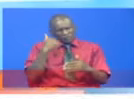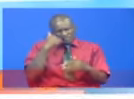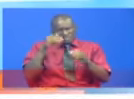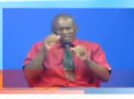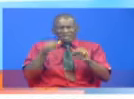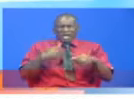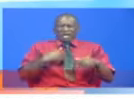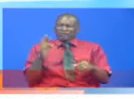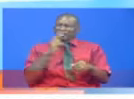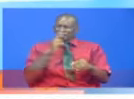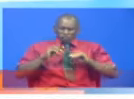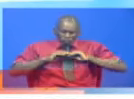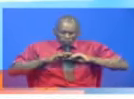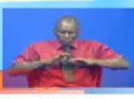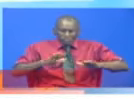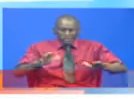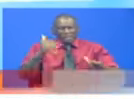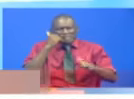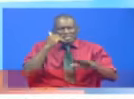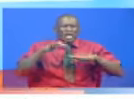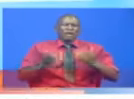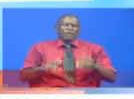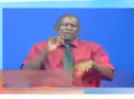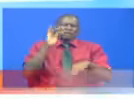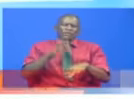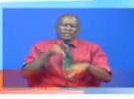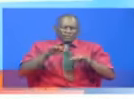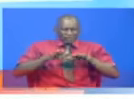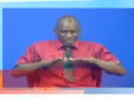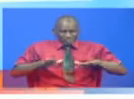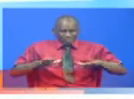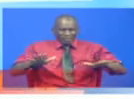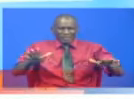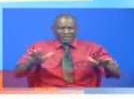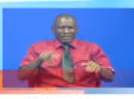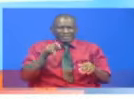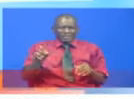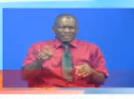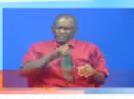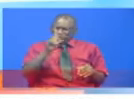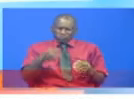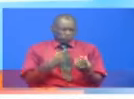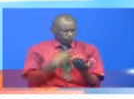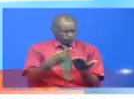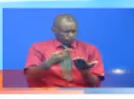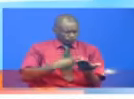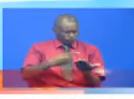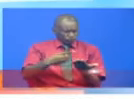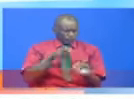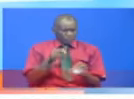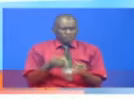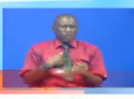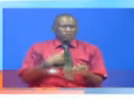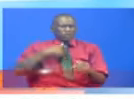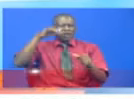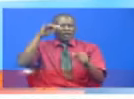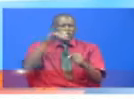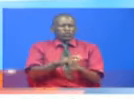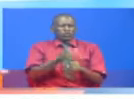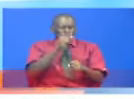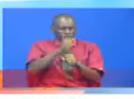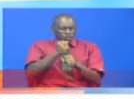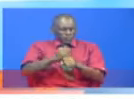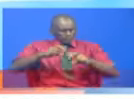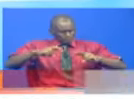How effective that spread is still a question of debate. There's a lot of work going on